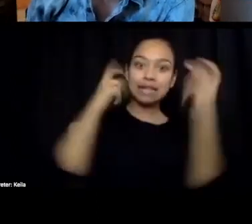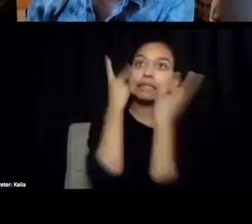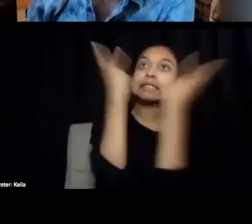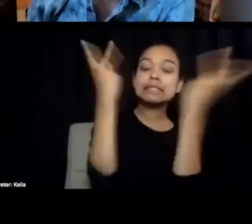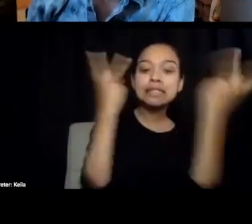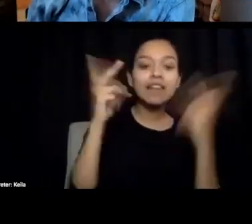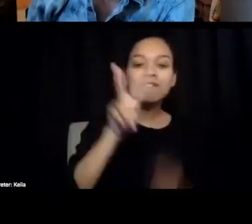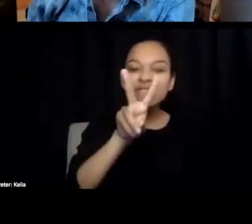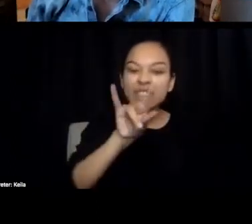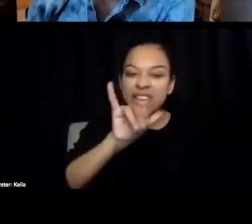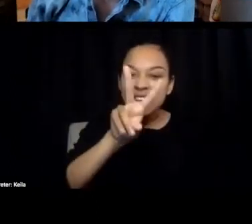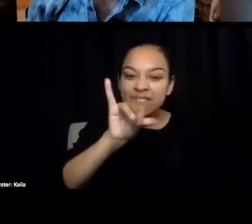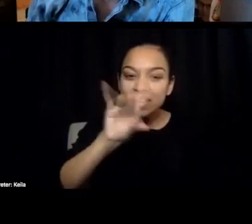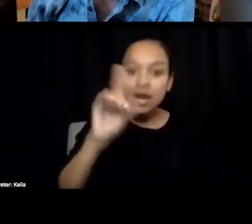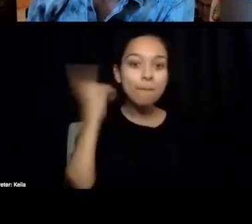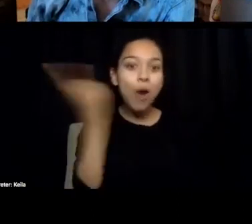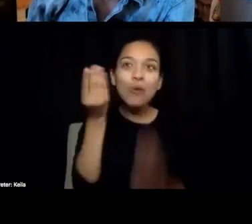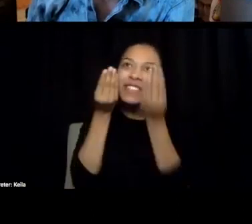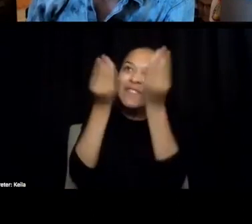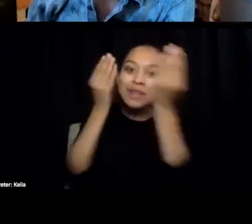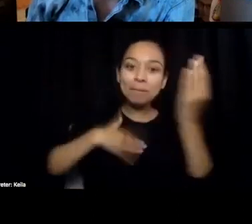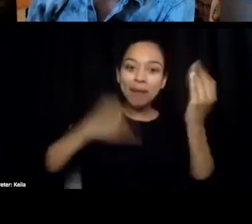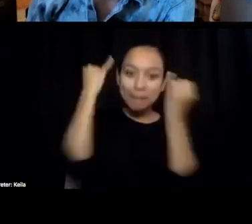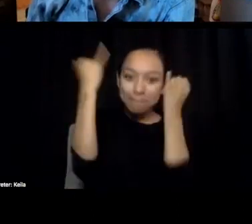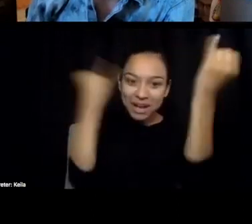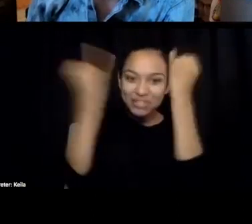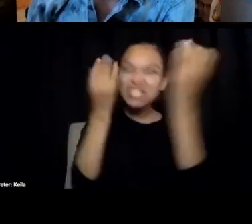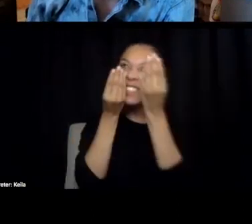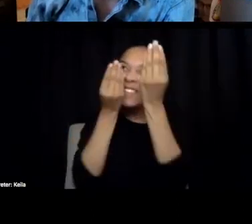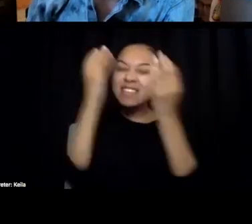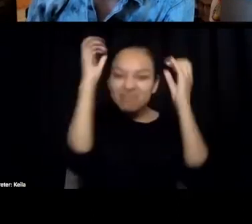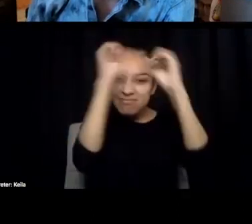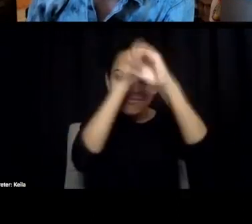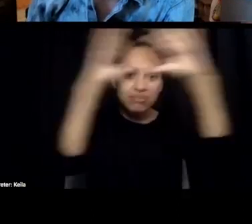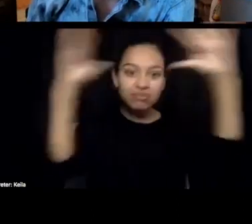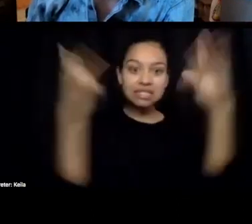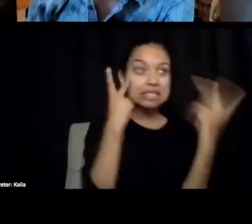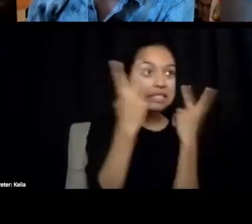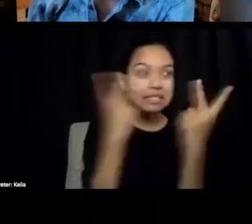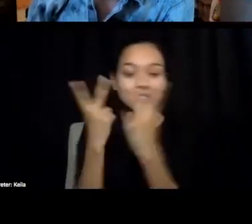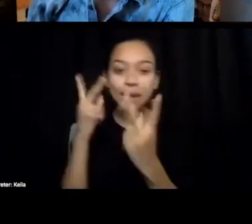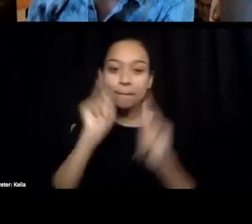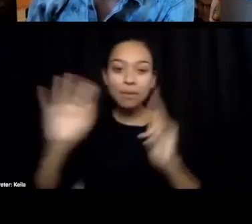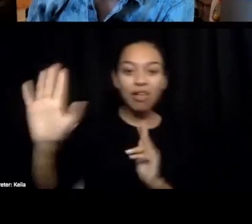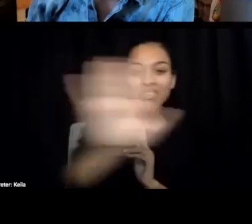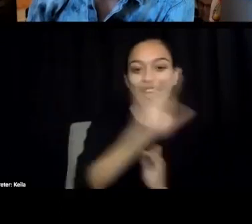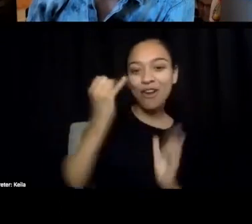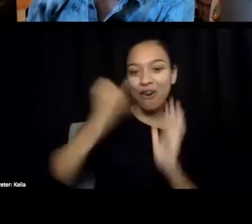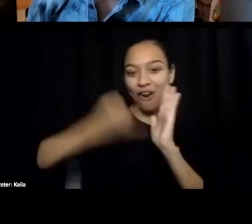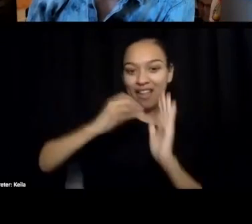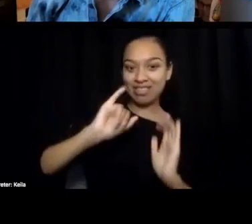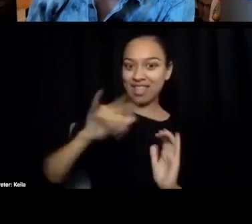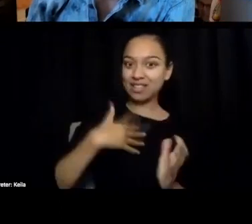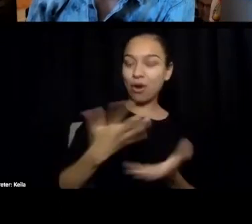I'm always feeding my imagination by seeing other people's art,